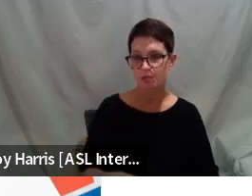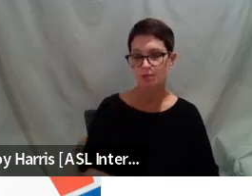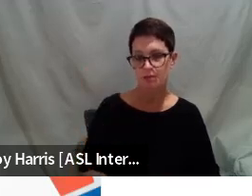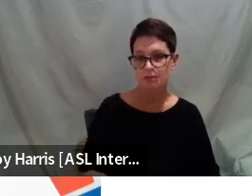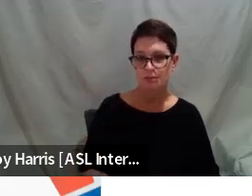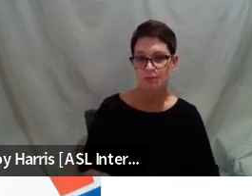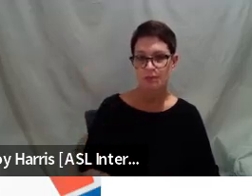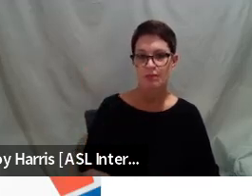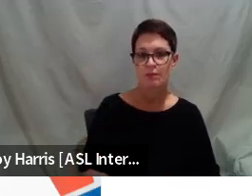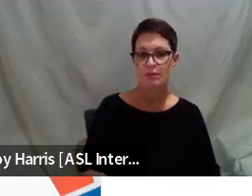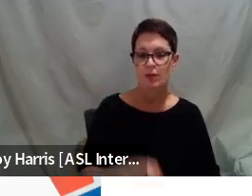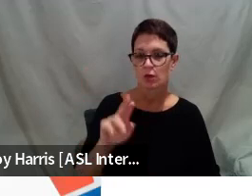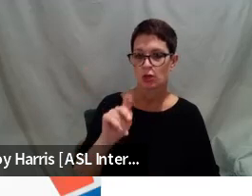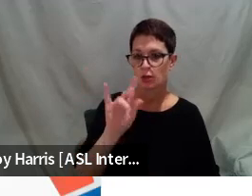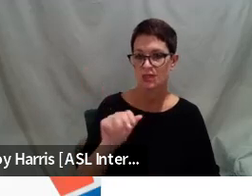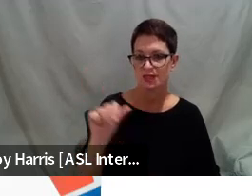utility@usfacts.org,